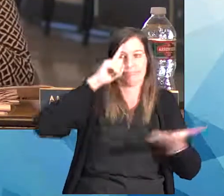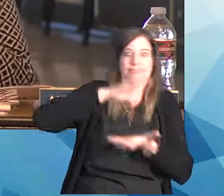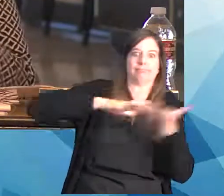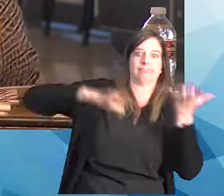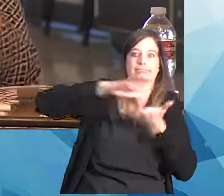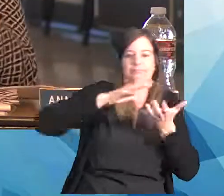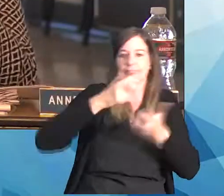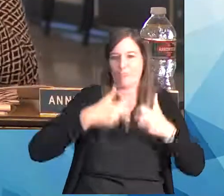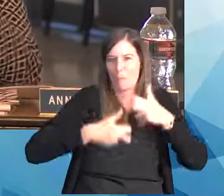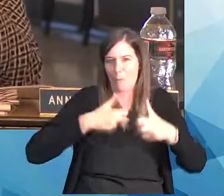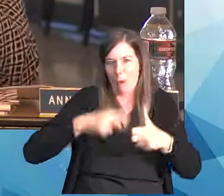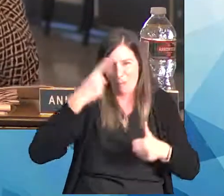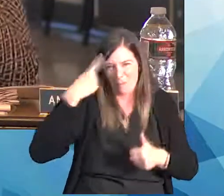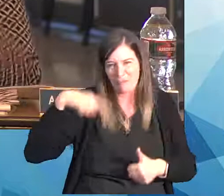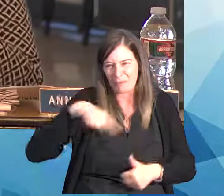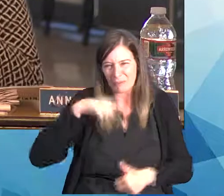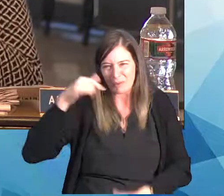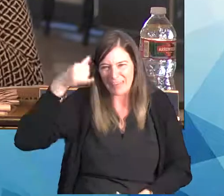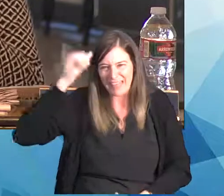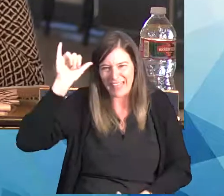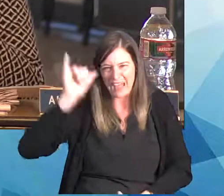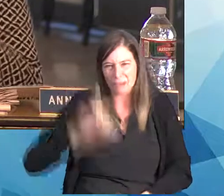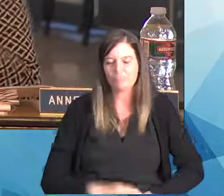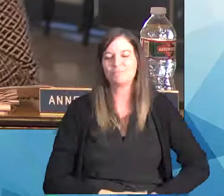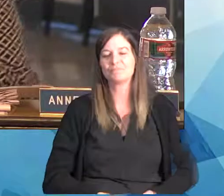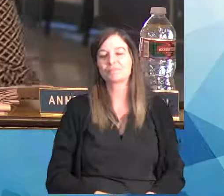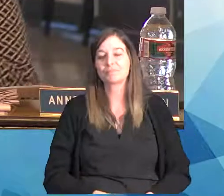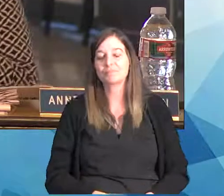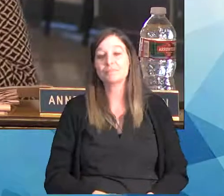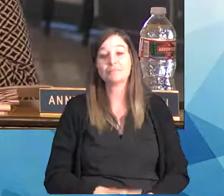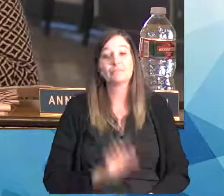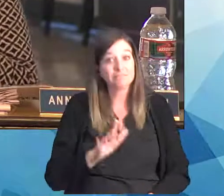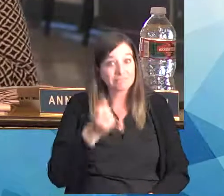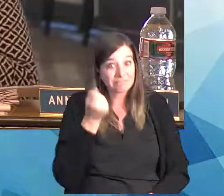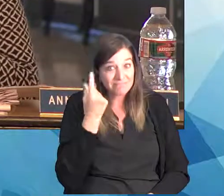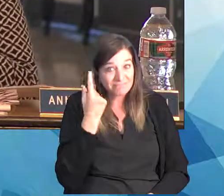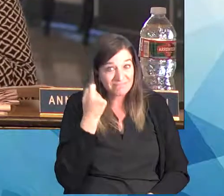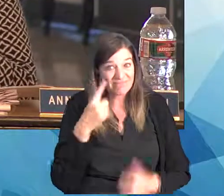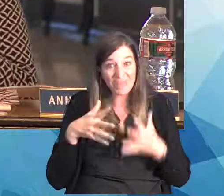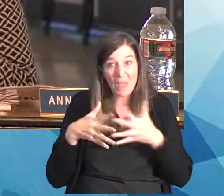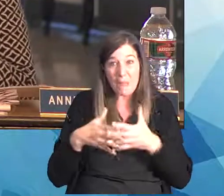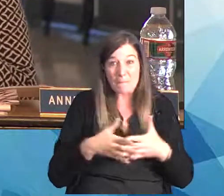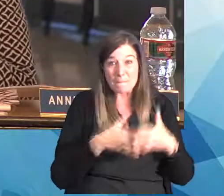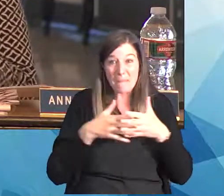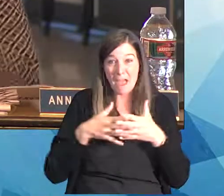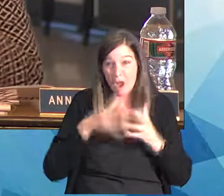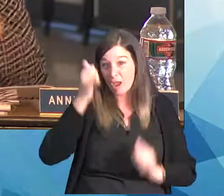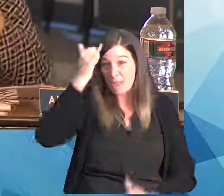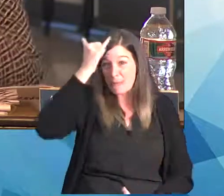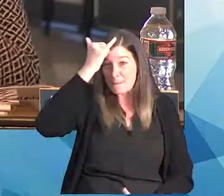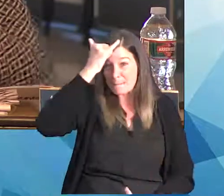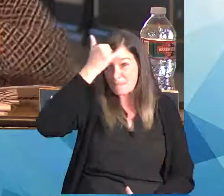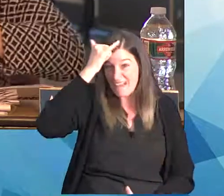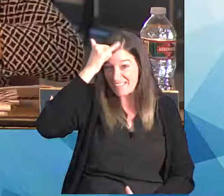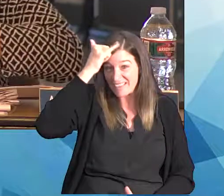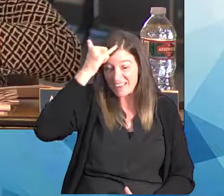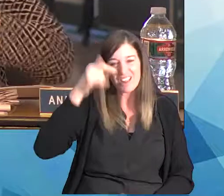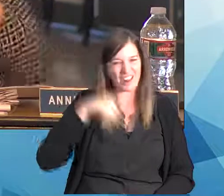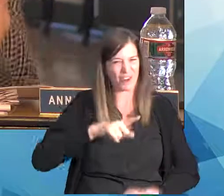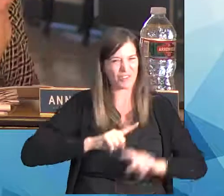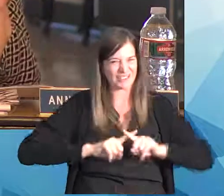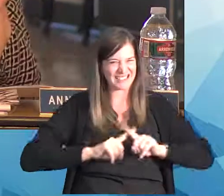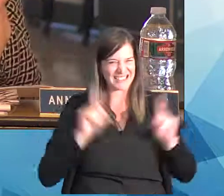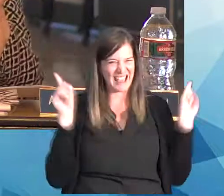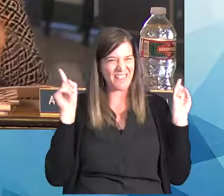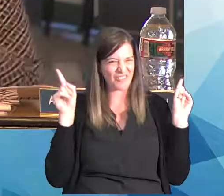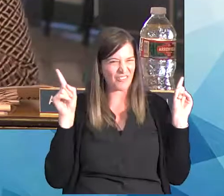However, the American bison or buffalo, they don't do that. They behave